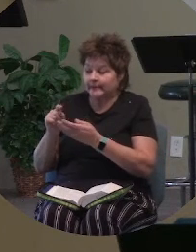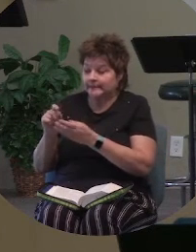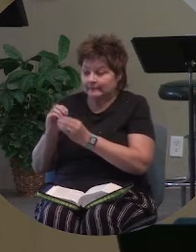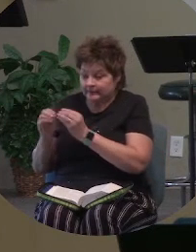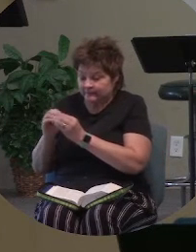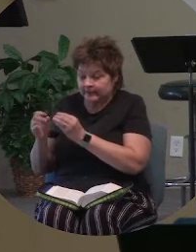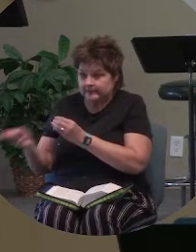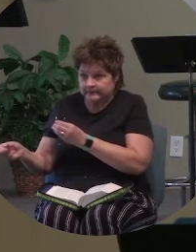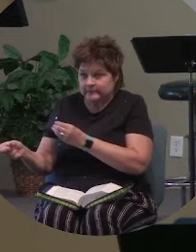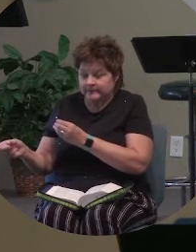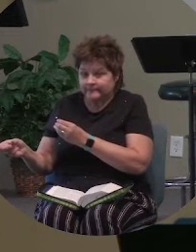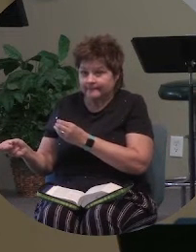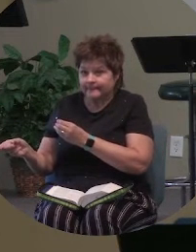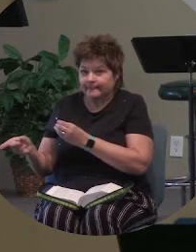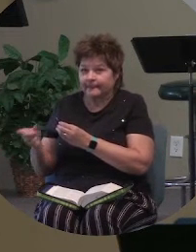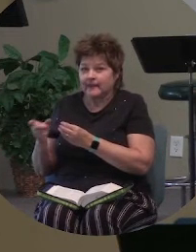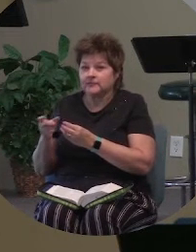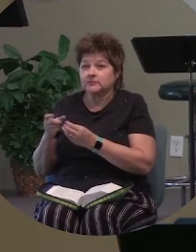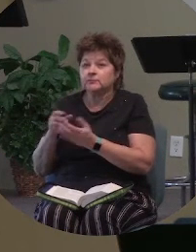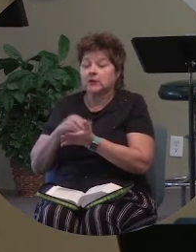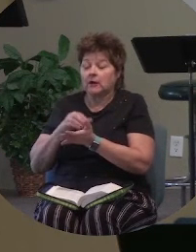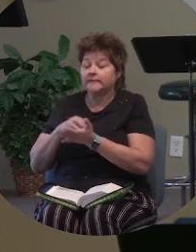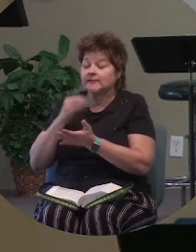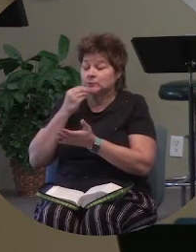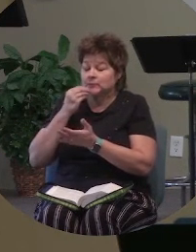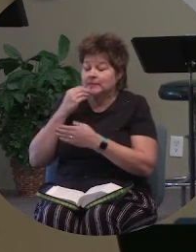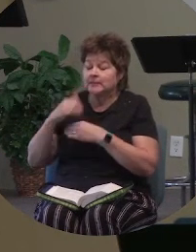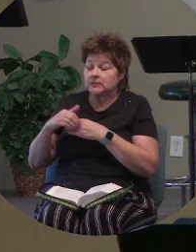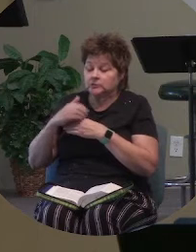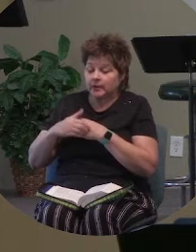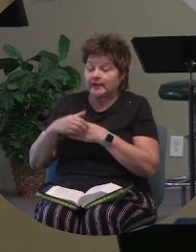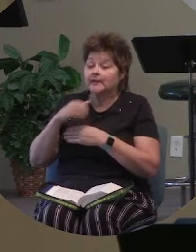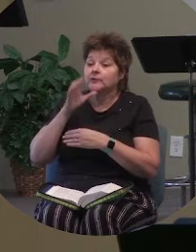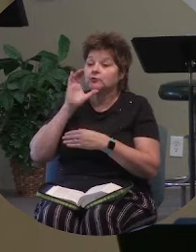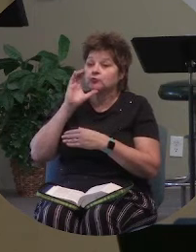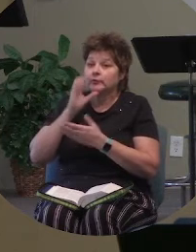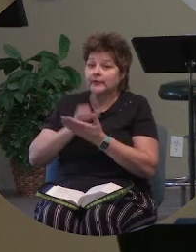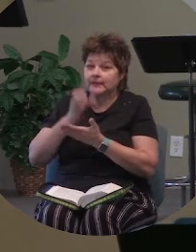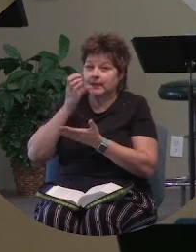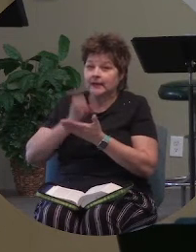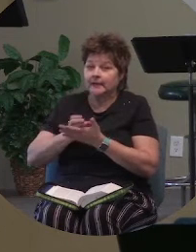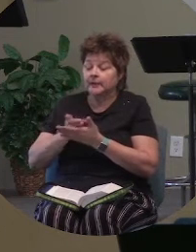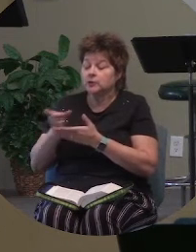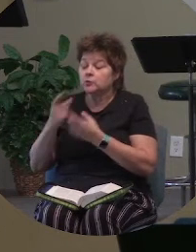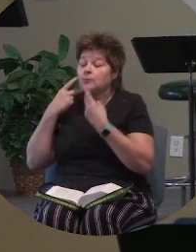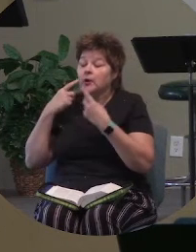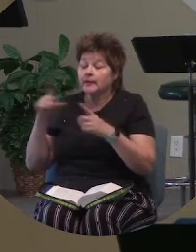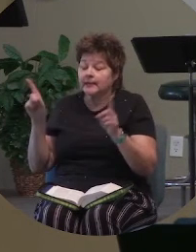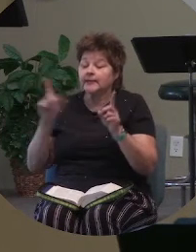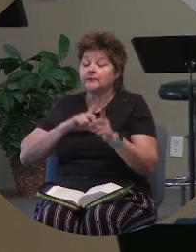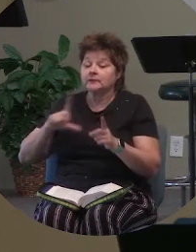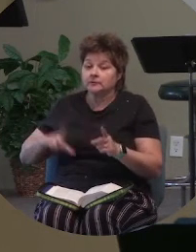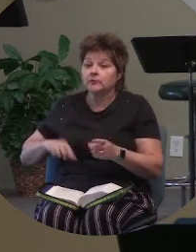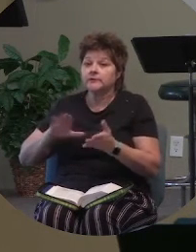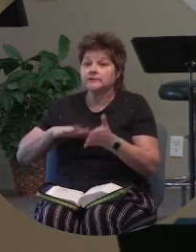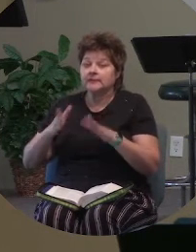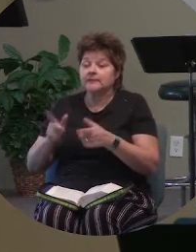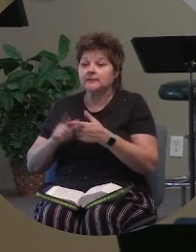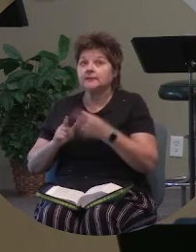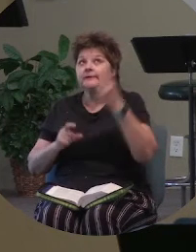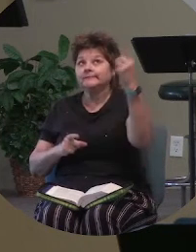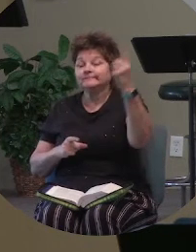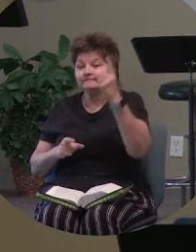says, "For as often as you eat this bread and drink the cup, you proclaim the Lord's death until he